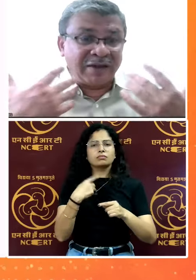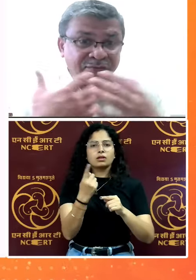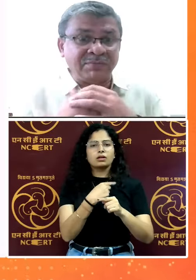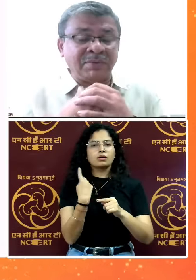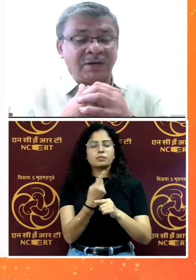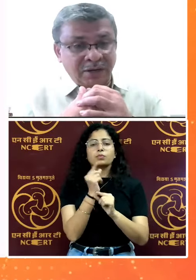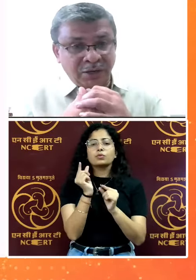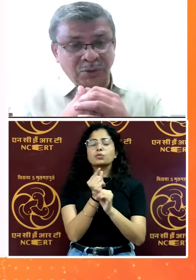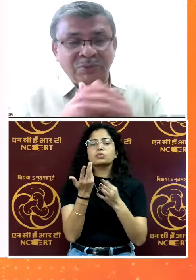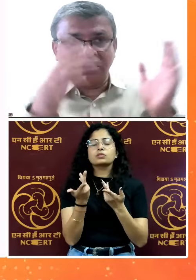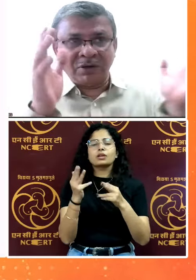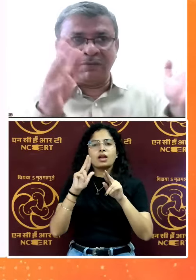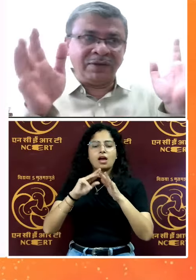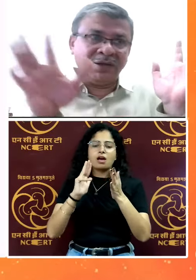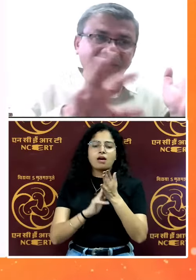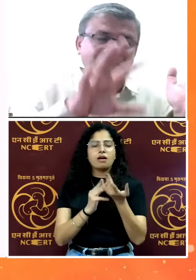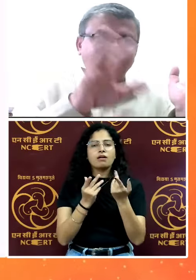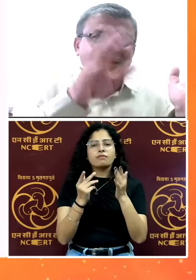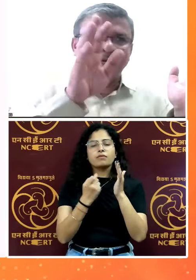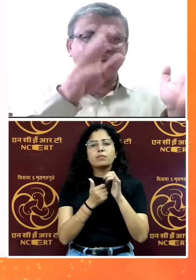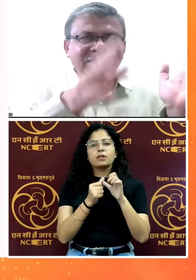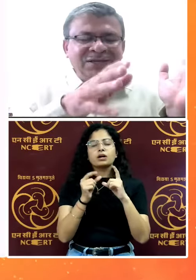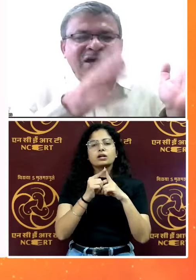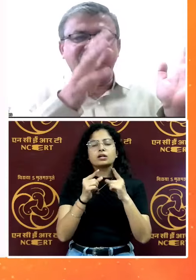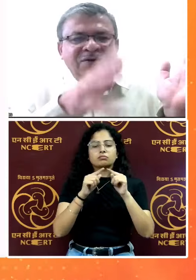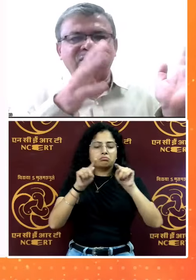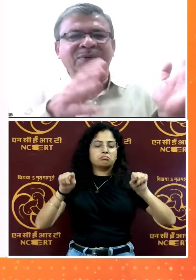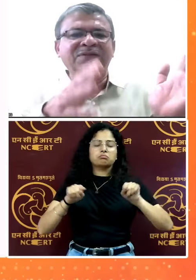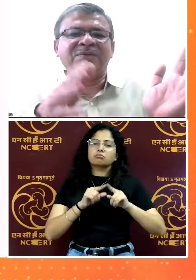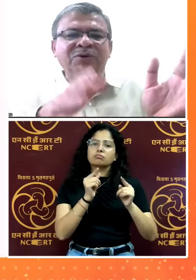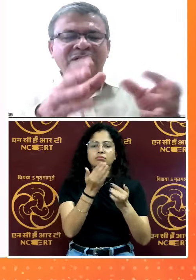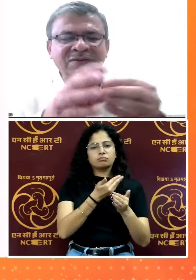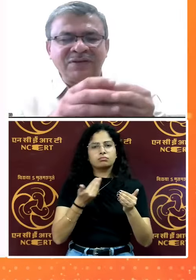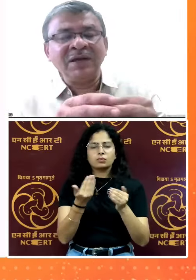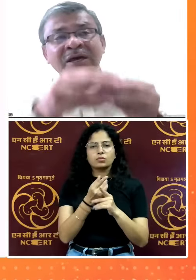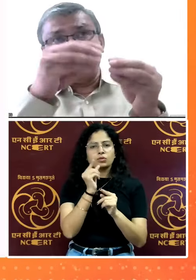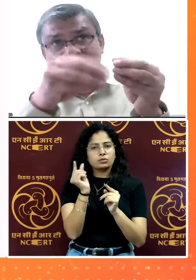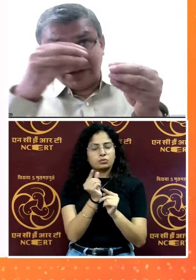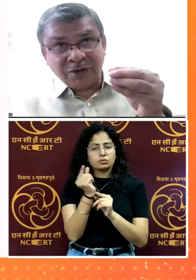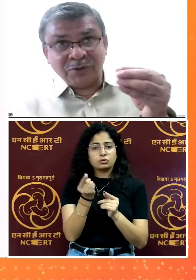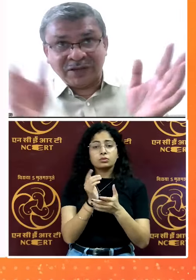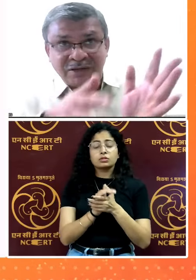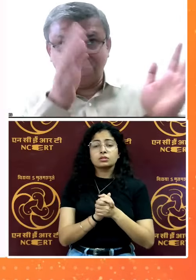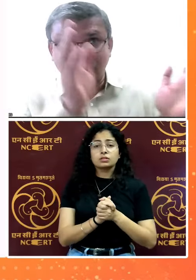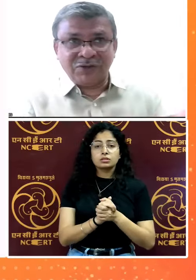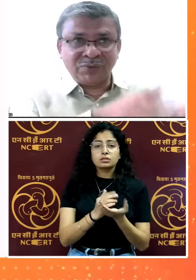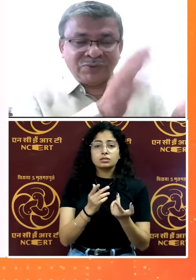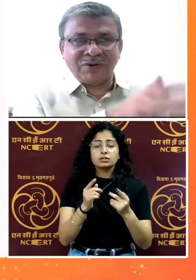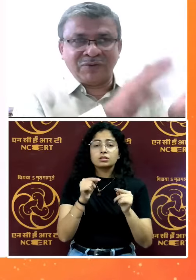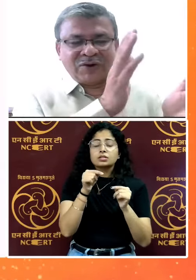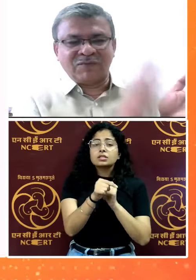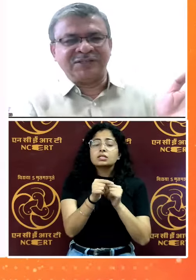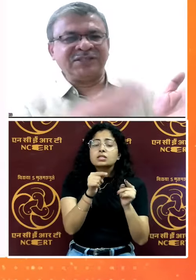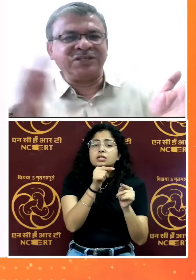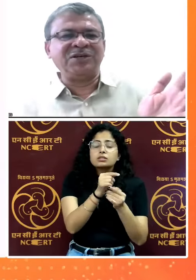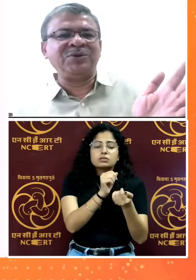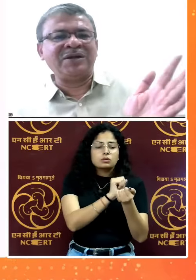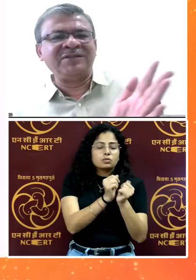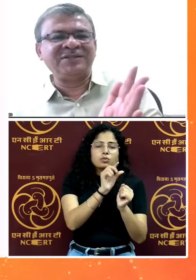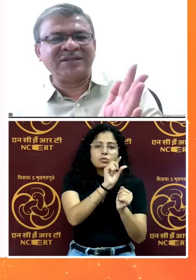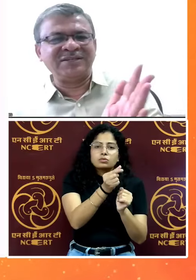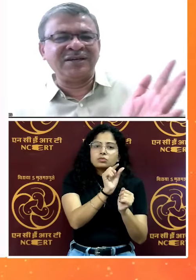the FM radio. Frequency modulation, yes. Yeah, frequency modulation, radio signals. Yeah. So we switch off from one